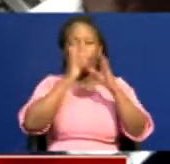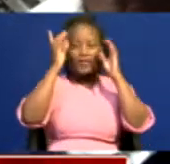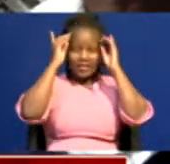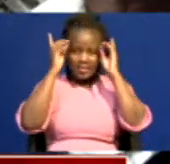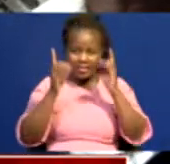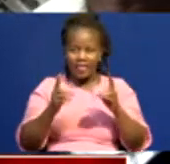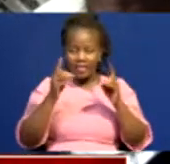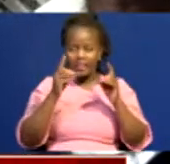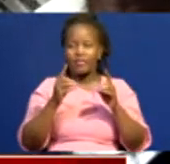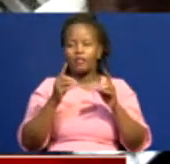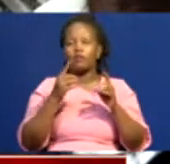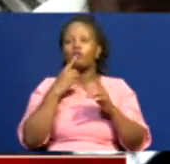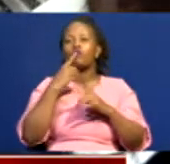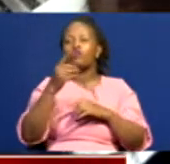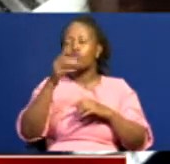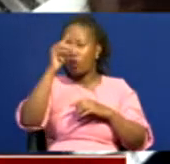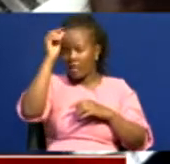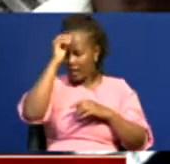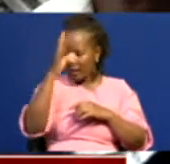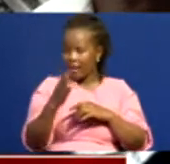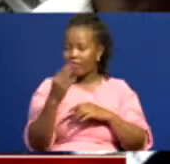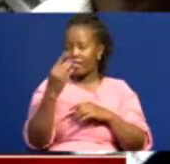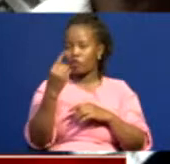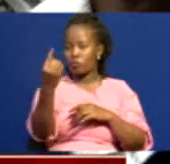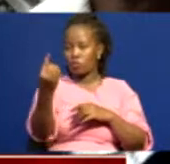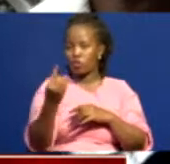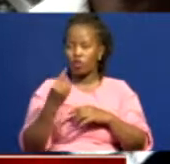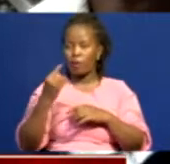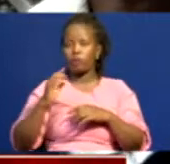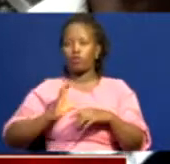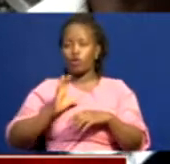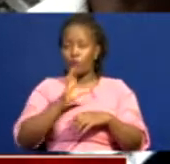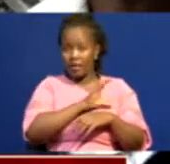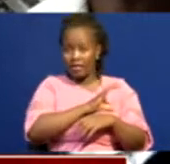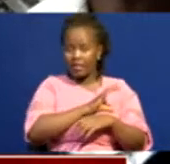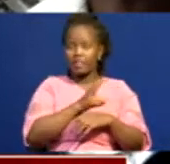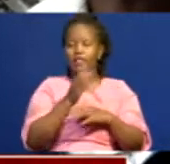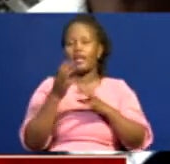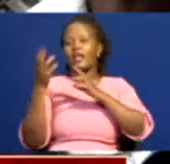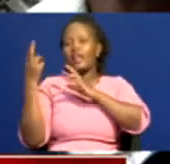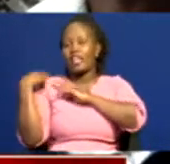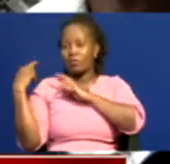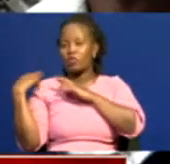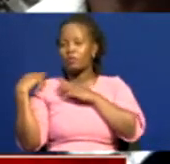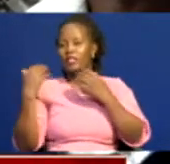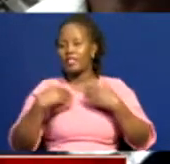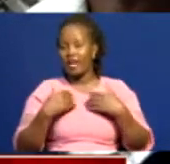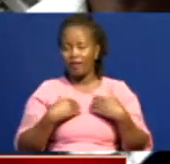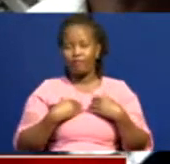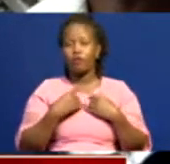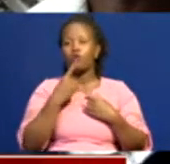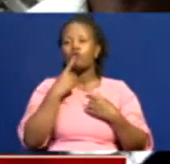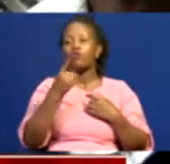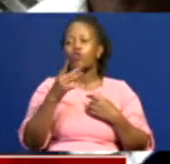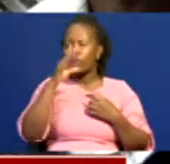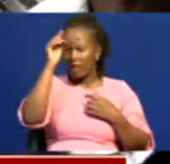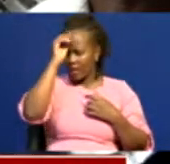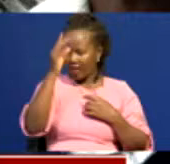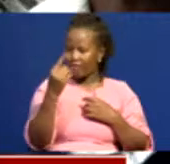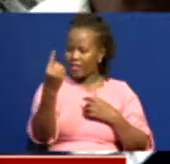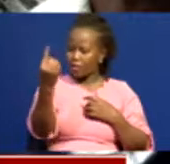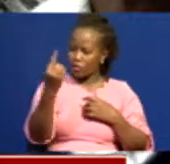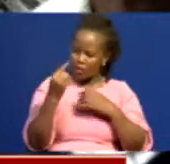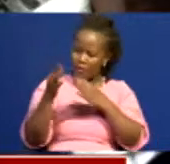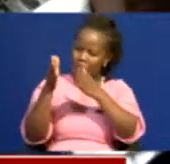governor. And those are the powers given to this committee, that a governor can be summoned by the committee to appear in person as